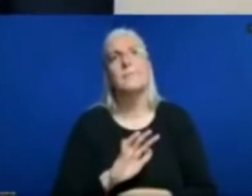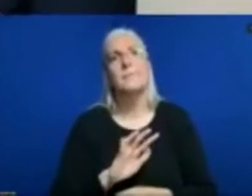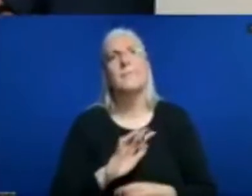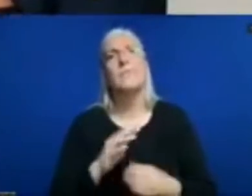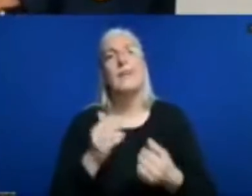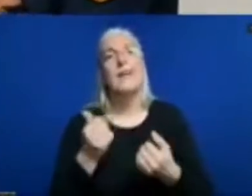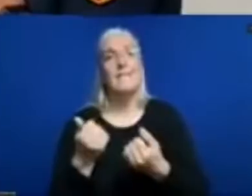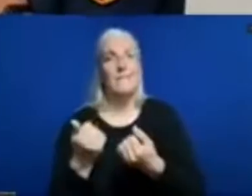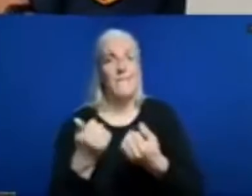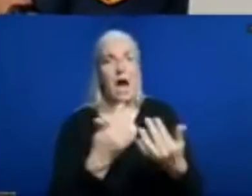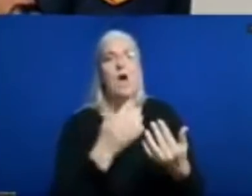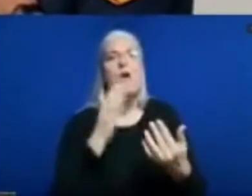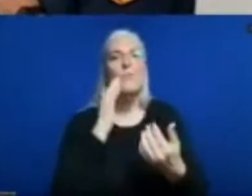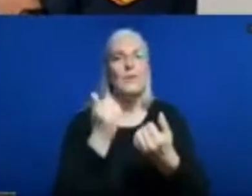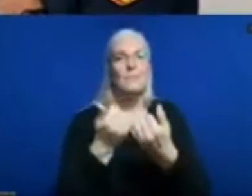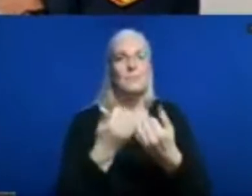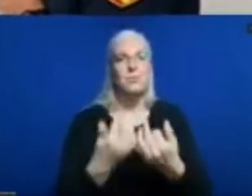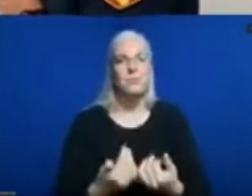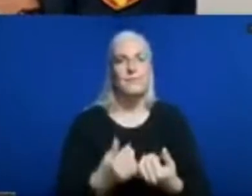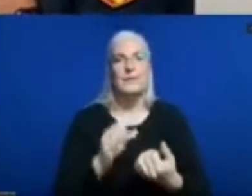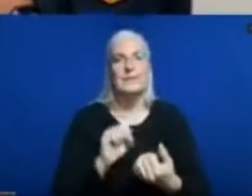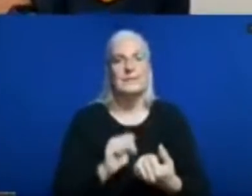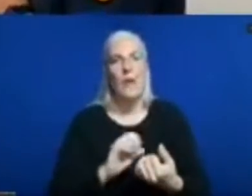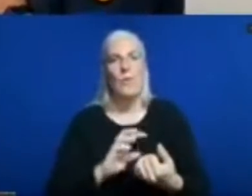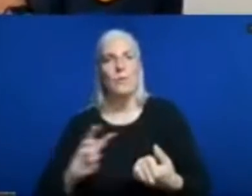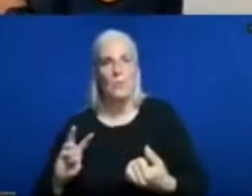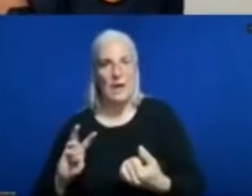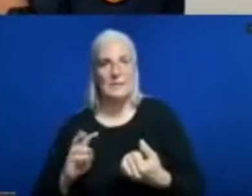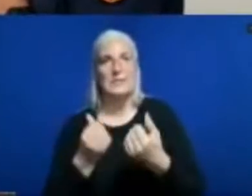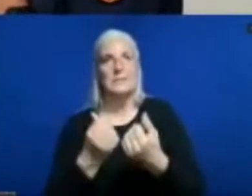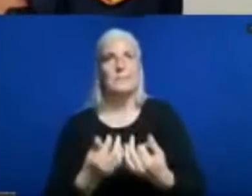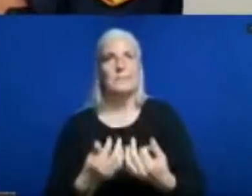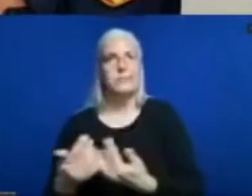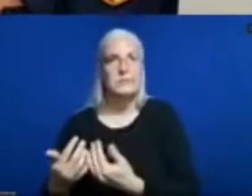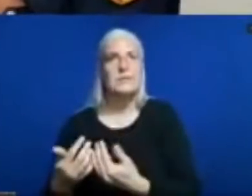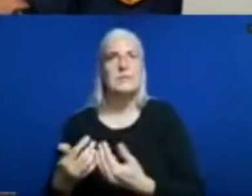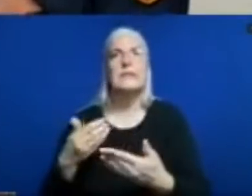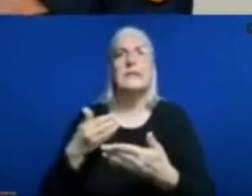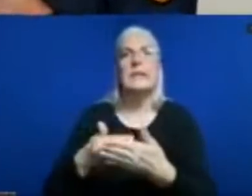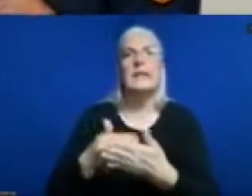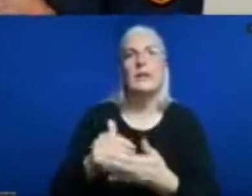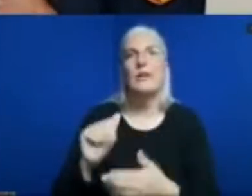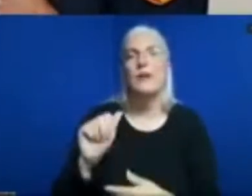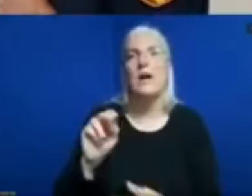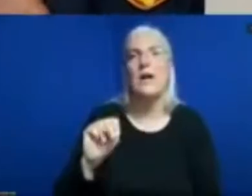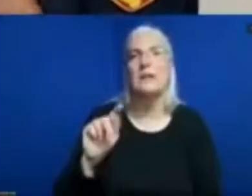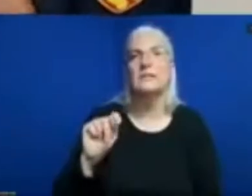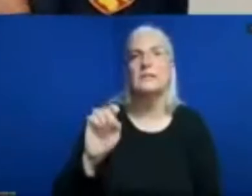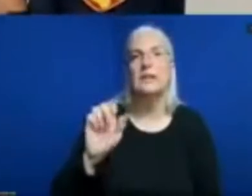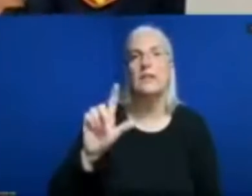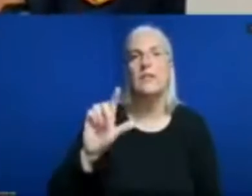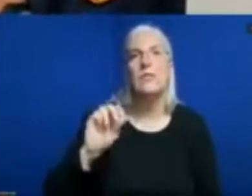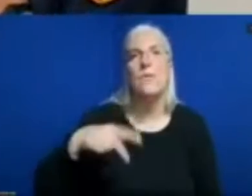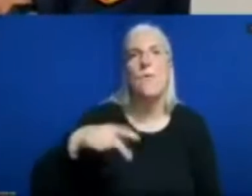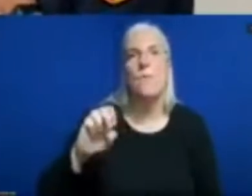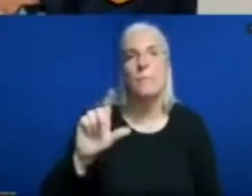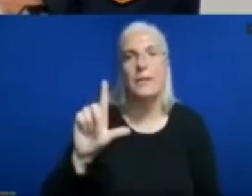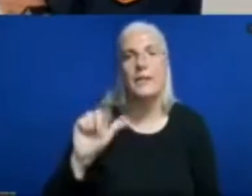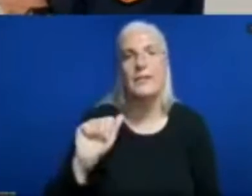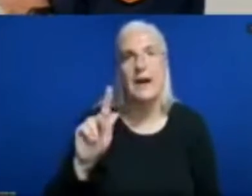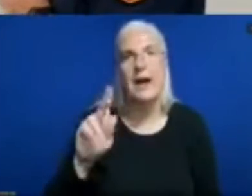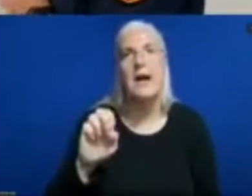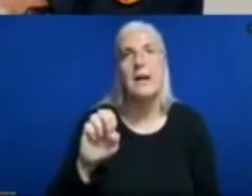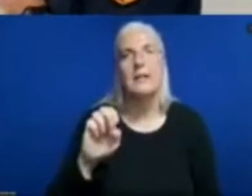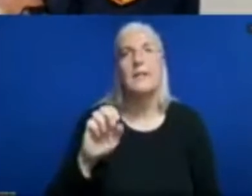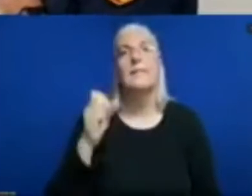area. And on top of that, going a little bit further east out into the Janesville area where we did have that spot fire a couple of days ago from that wind, that fire